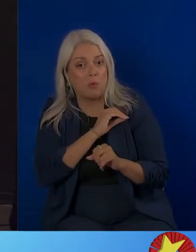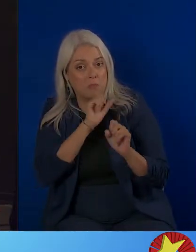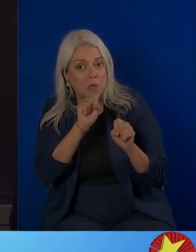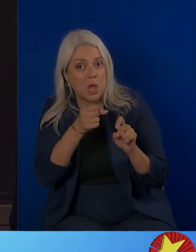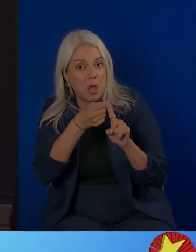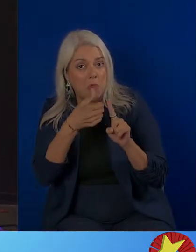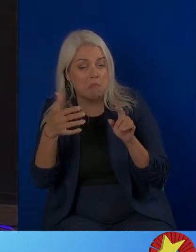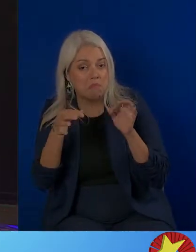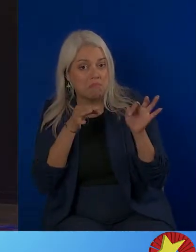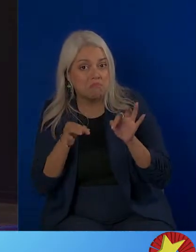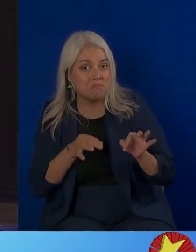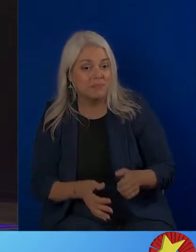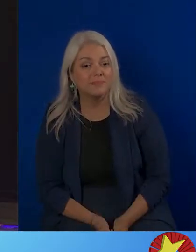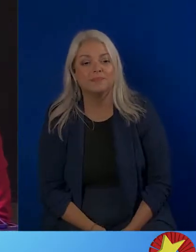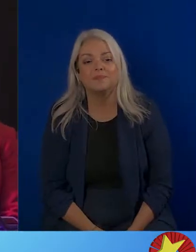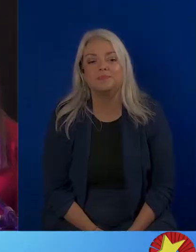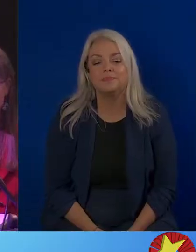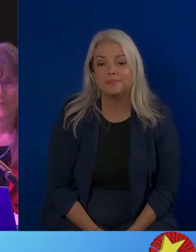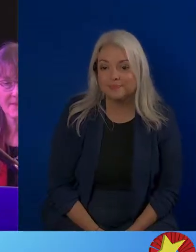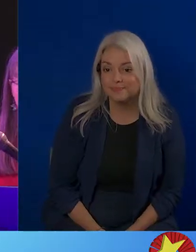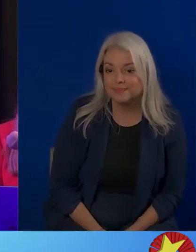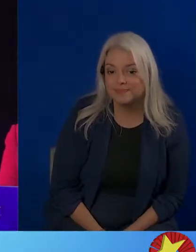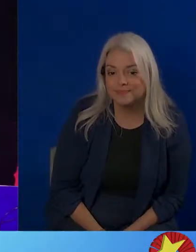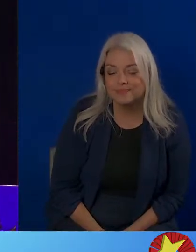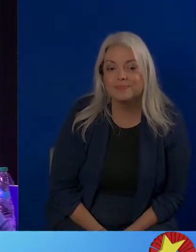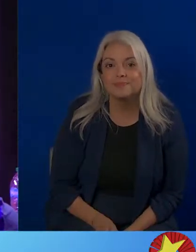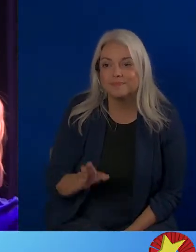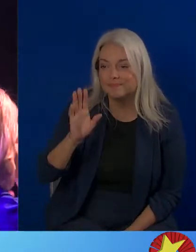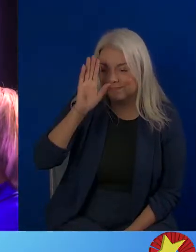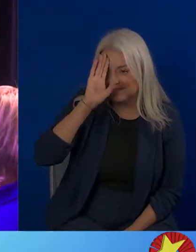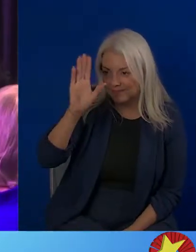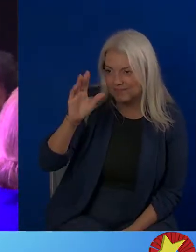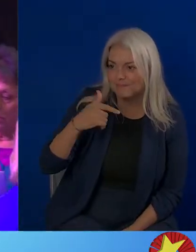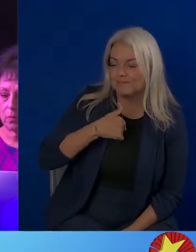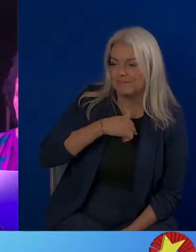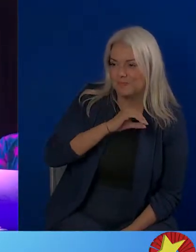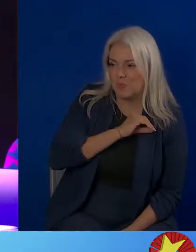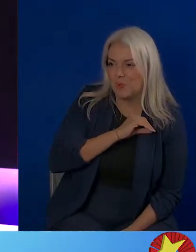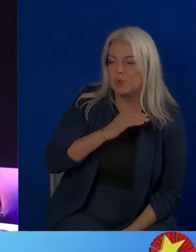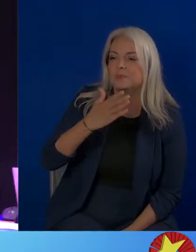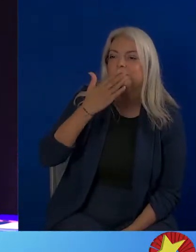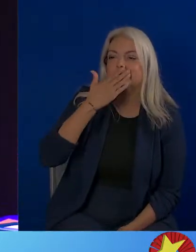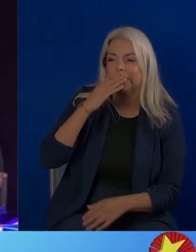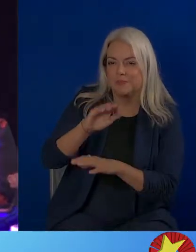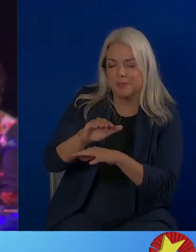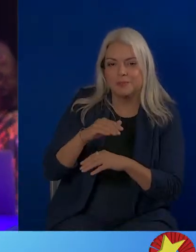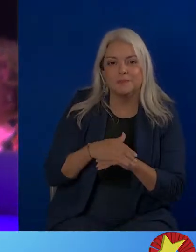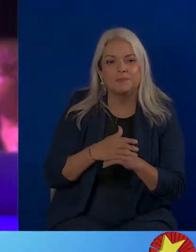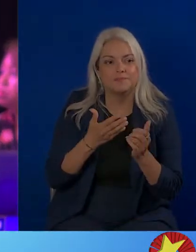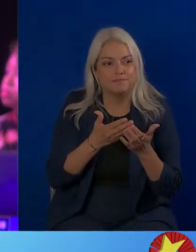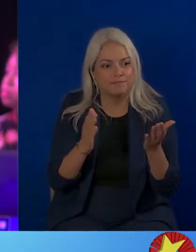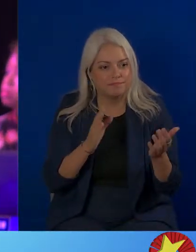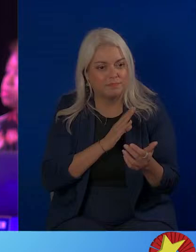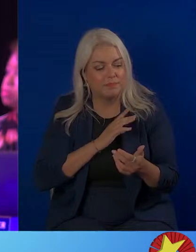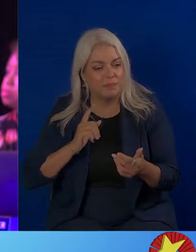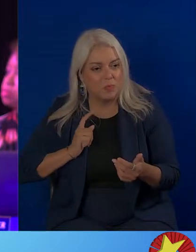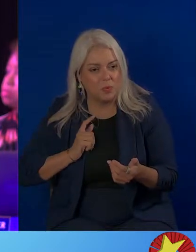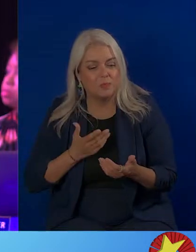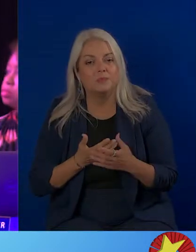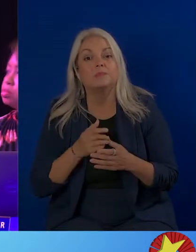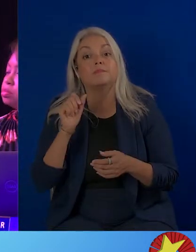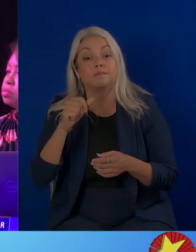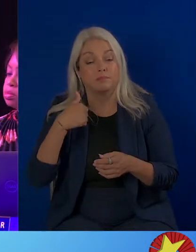Sure. Good evening, Board President, board members. We do collect the post-school outcome